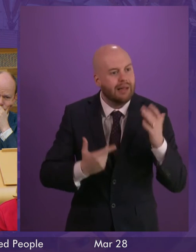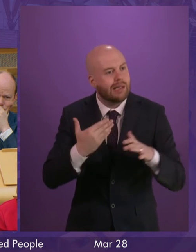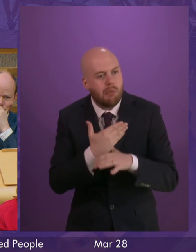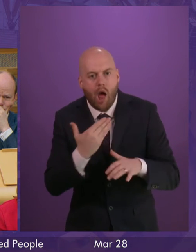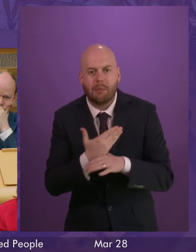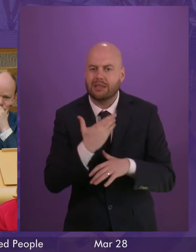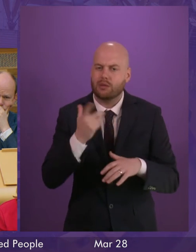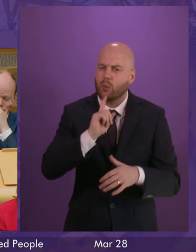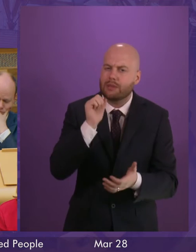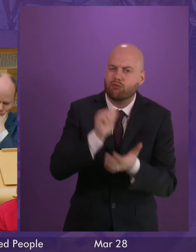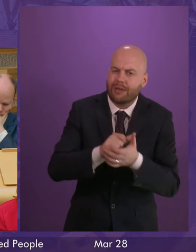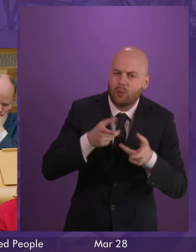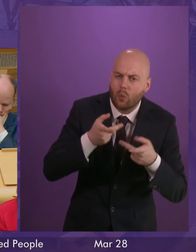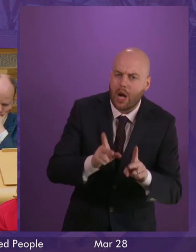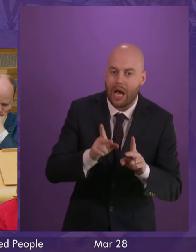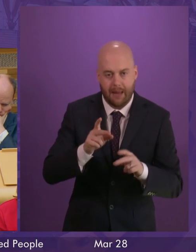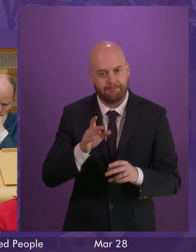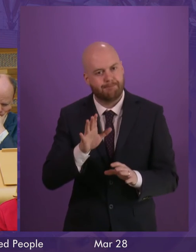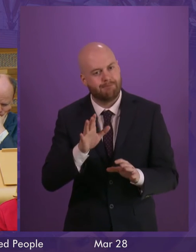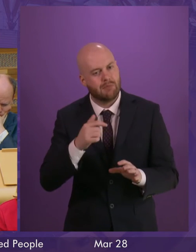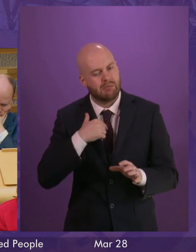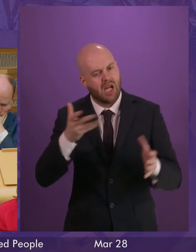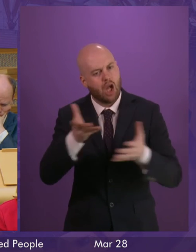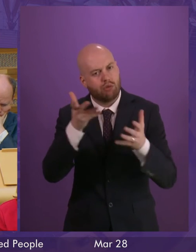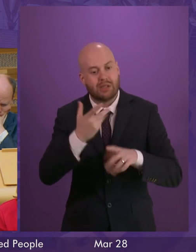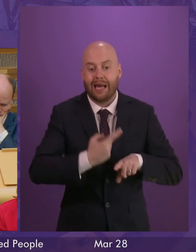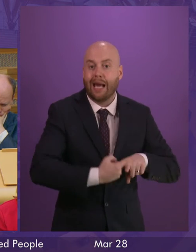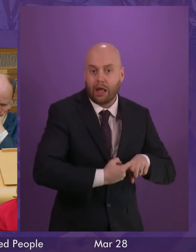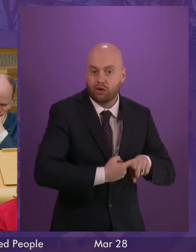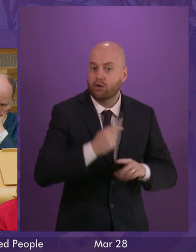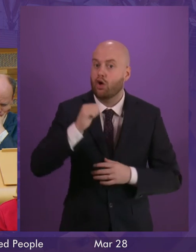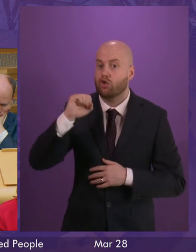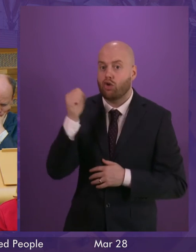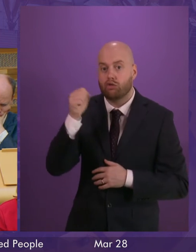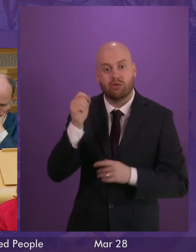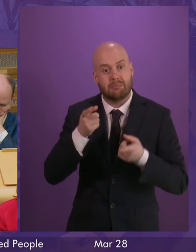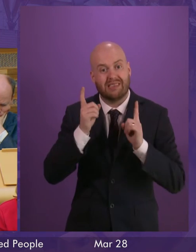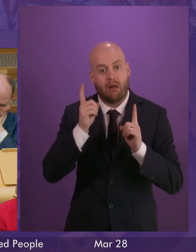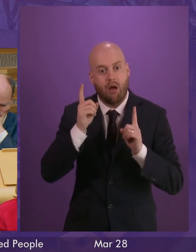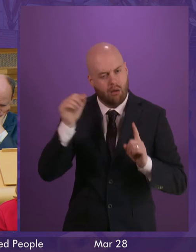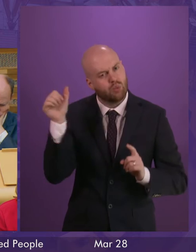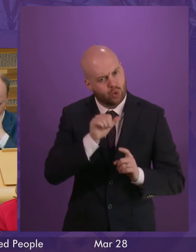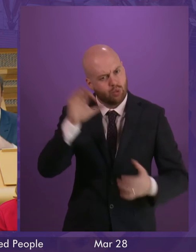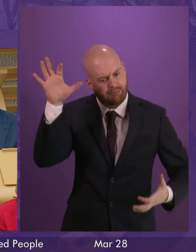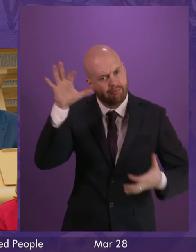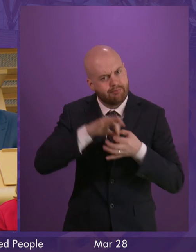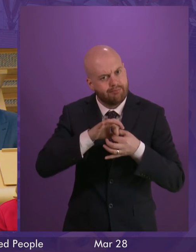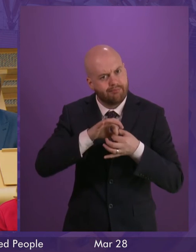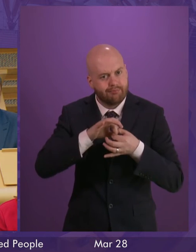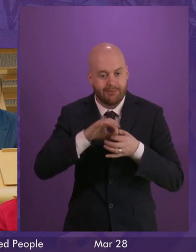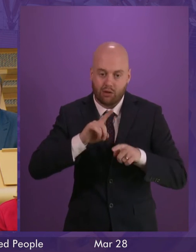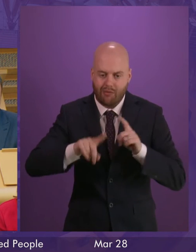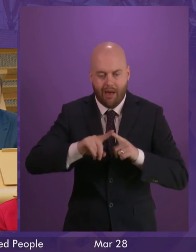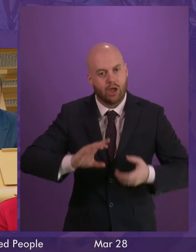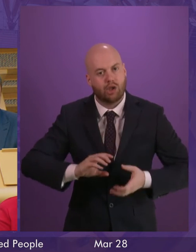Again, I would generally encourage Ministers both north and south of the border to explore this idea further and hope